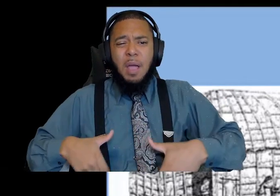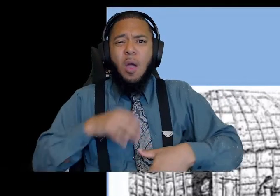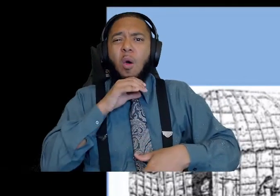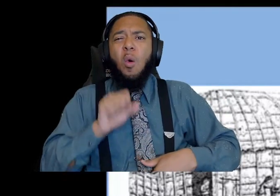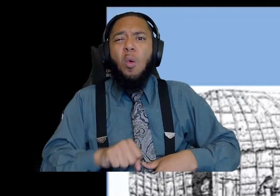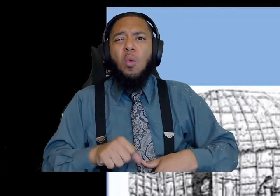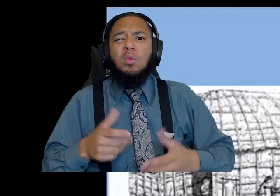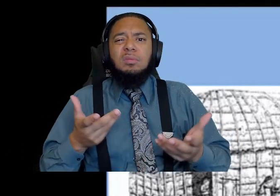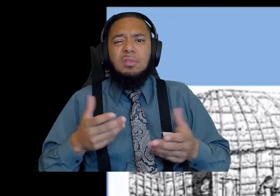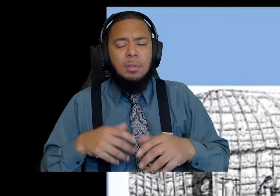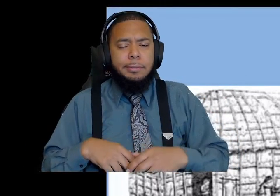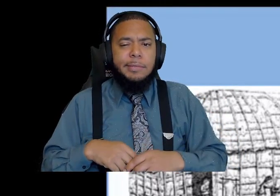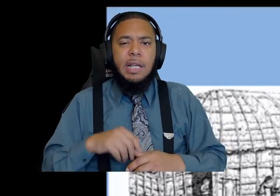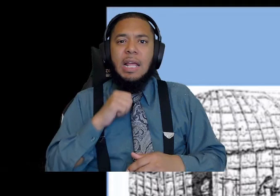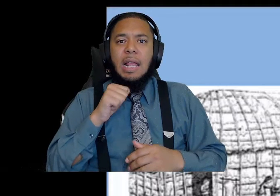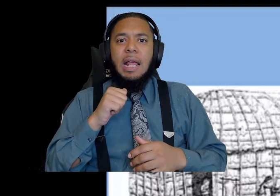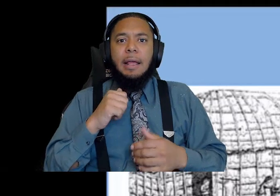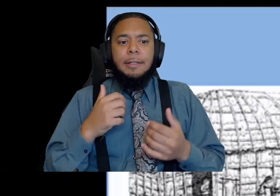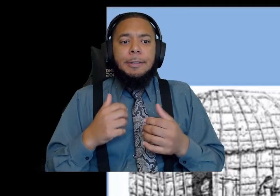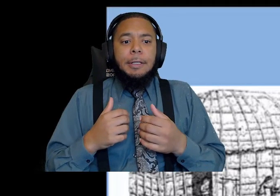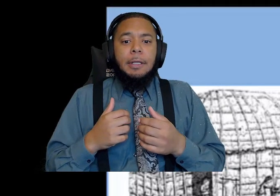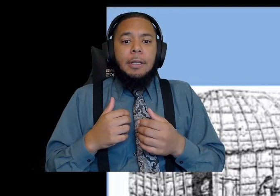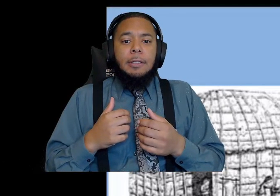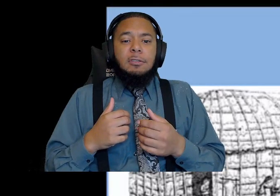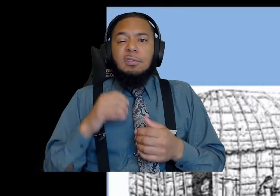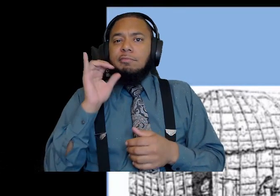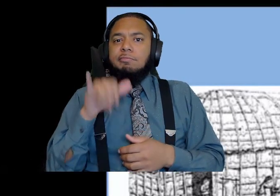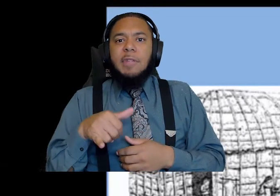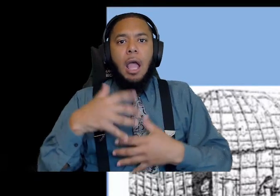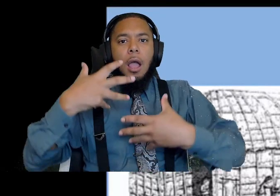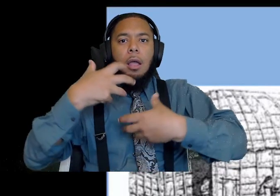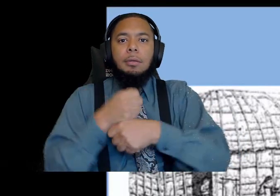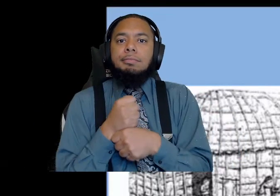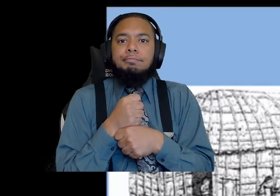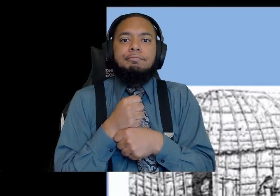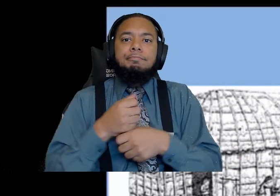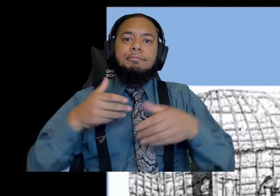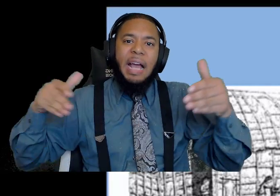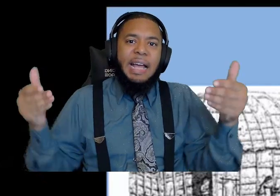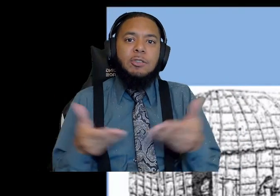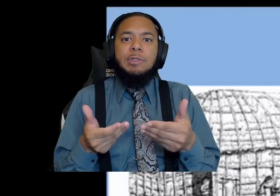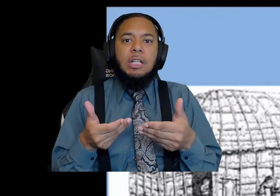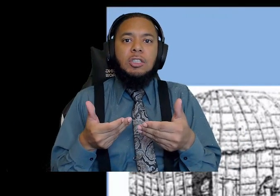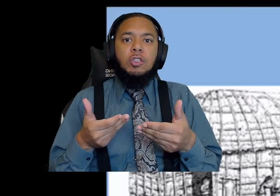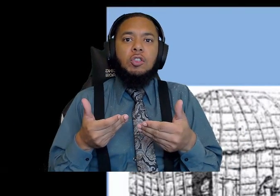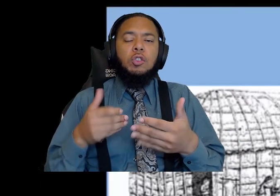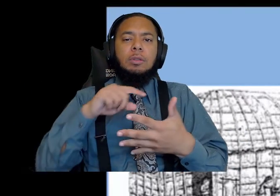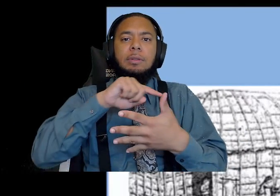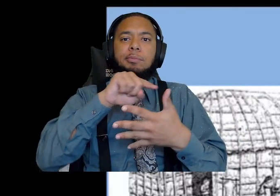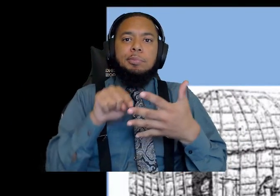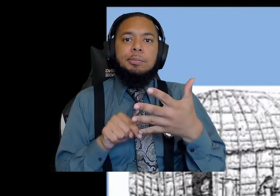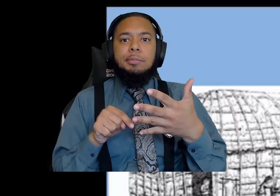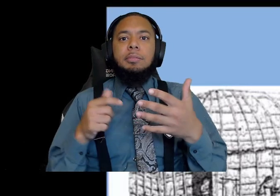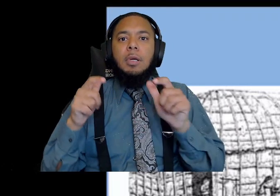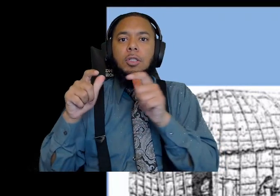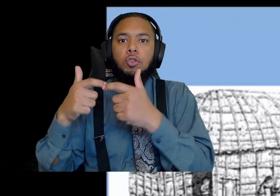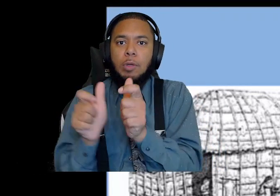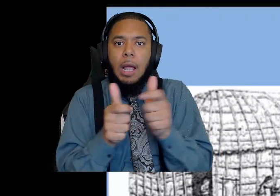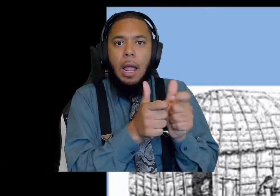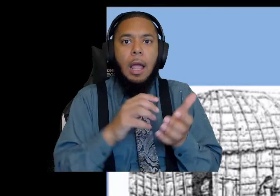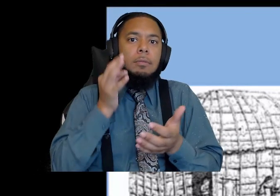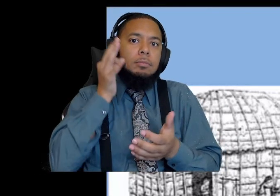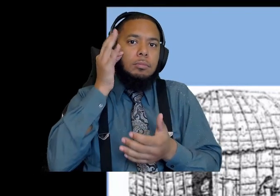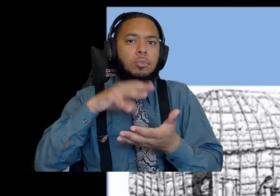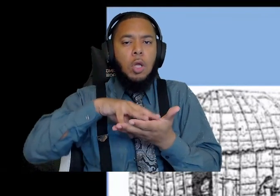belt was made. So this was your crash course, your introduction to the 5 tribes we're going to be learning about. Answer